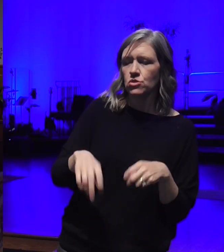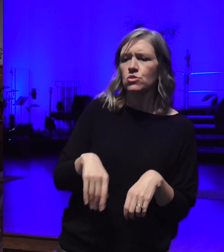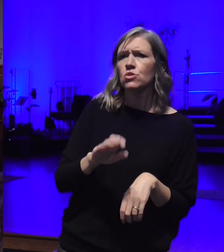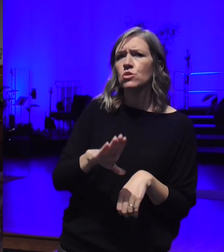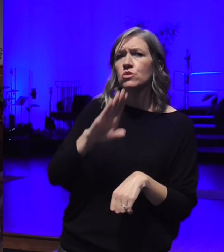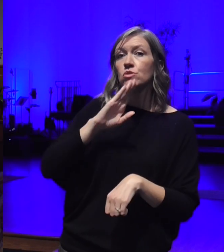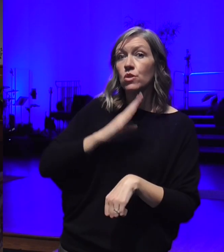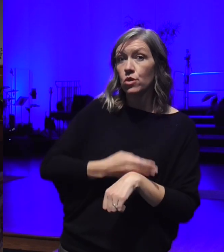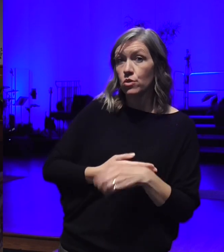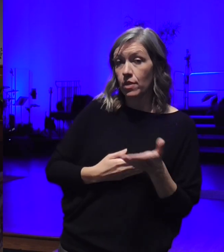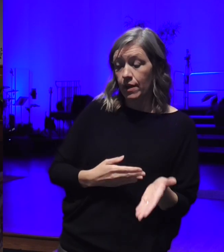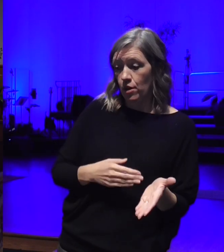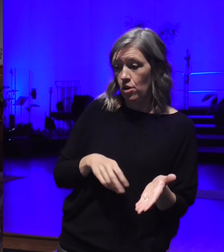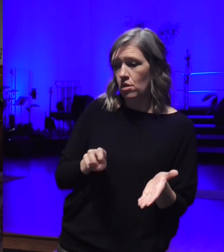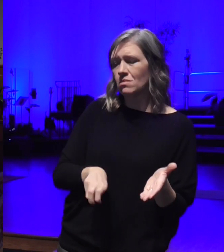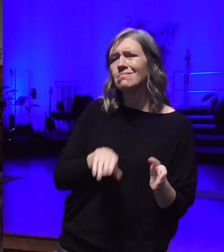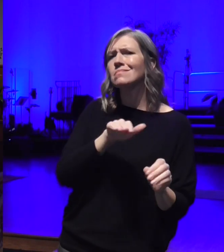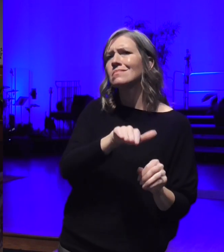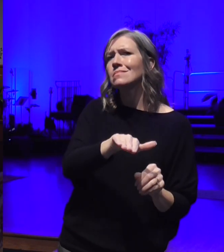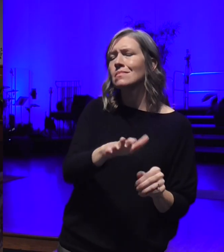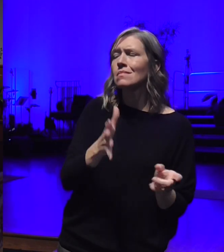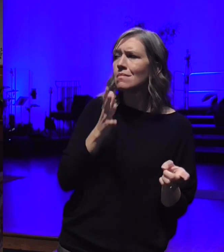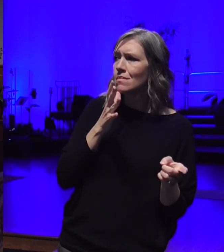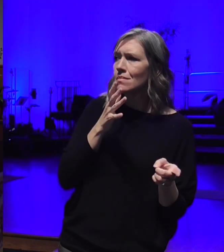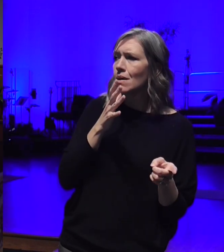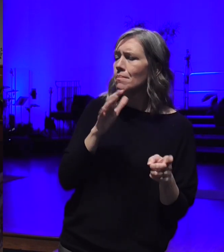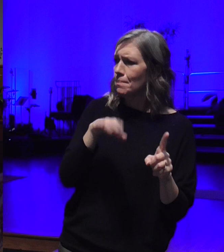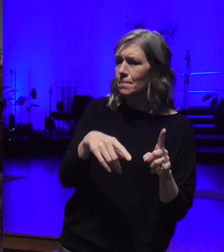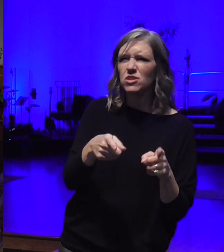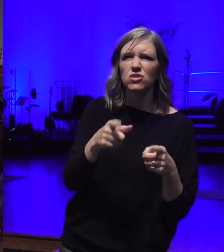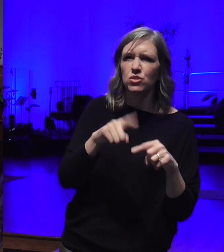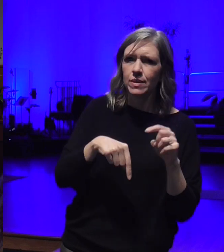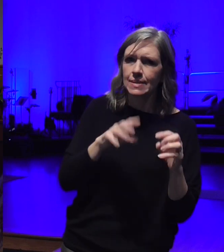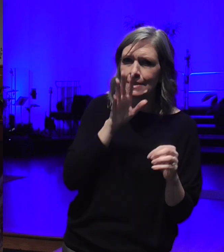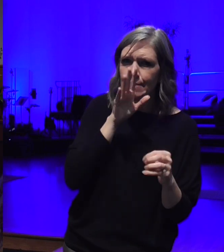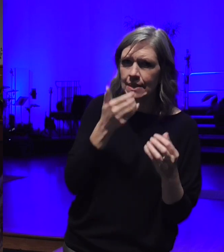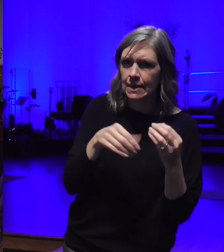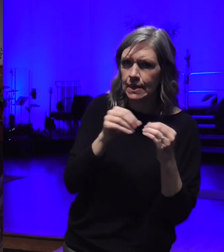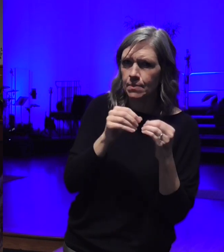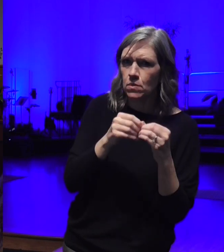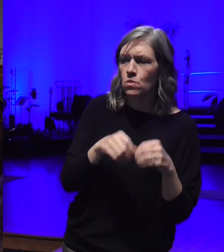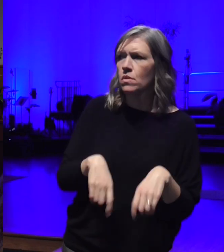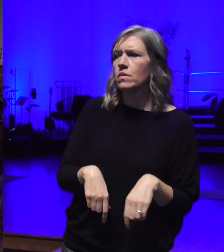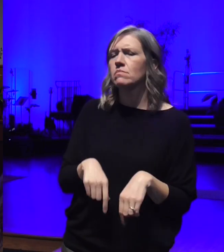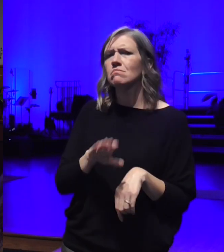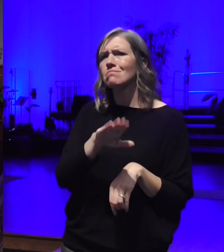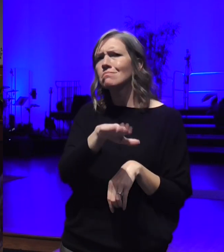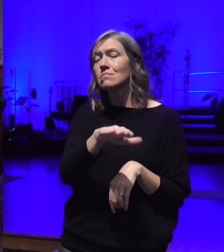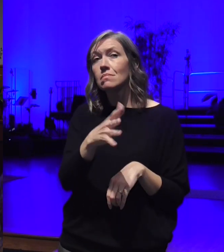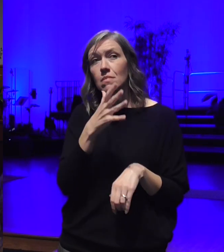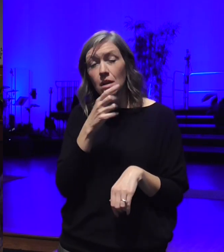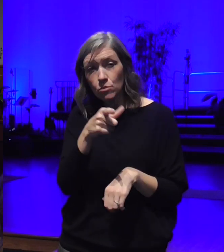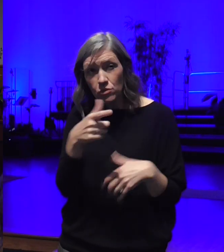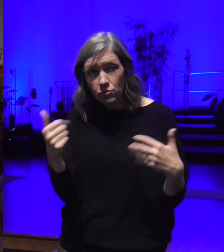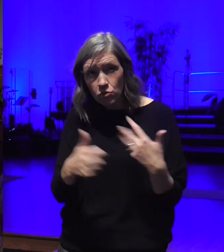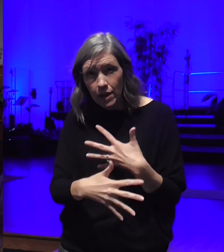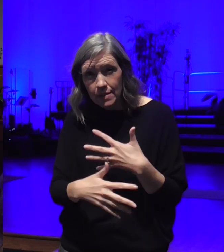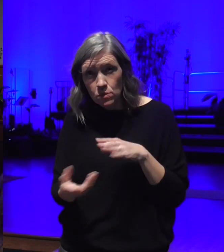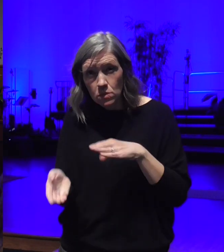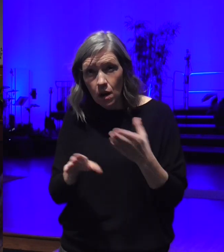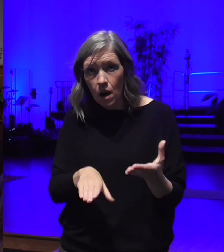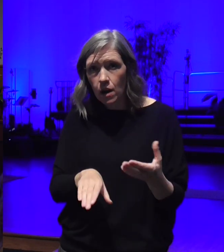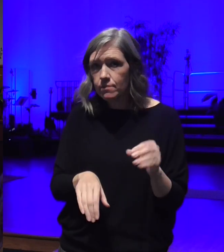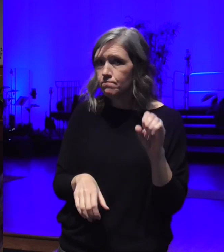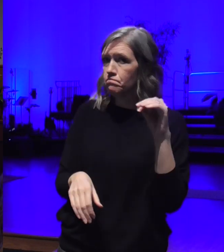said, Mom, this person could not speak. Mom, are you afraid to die? No. She shook her head.